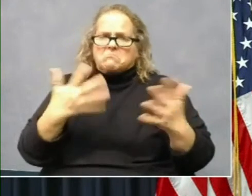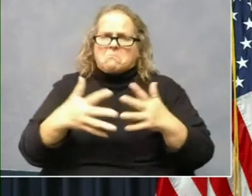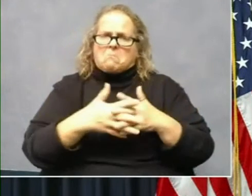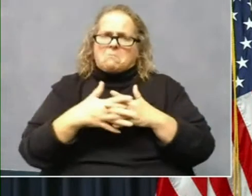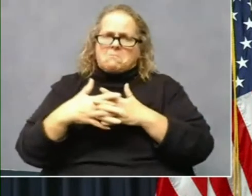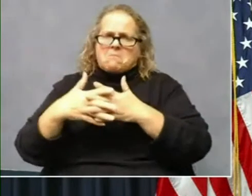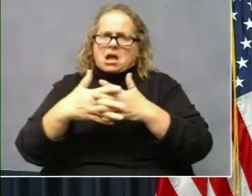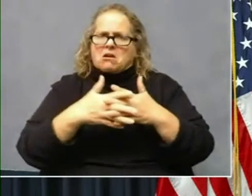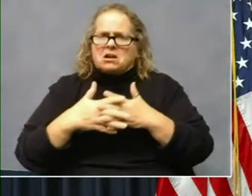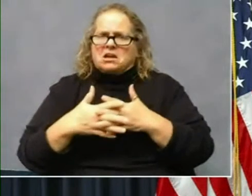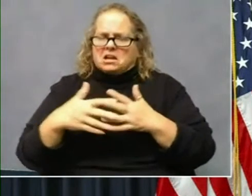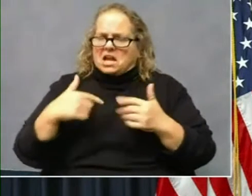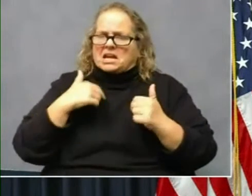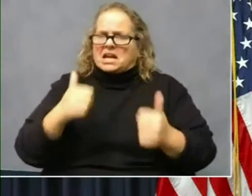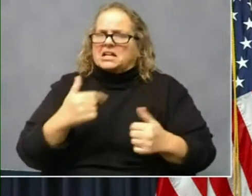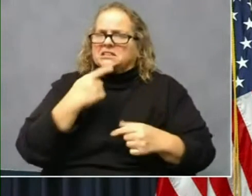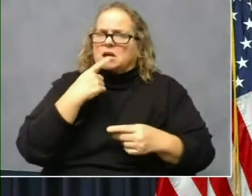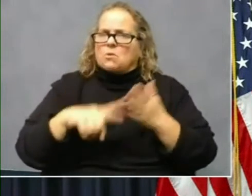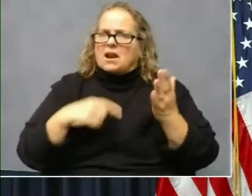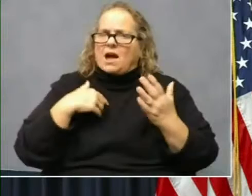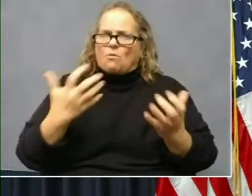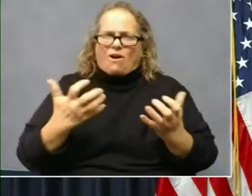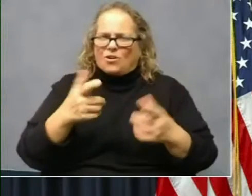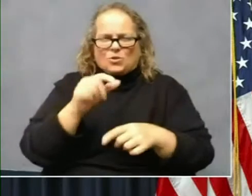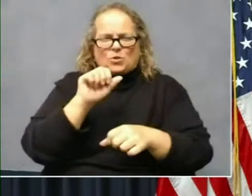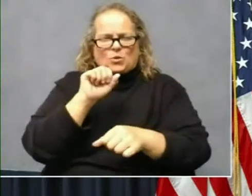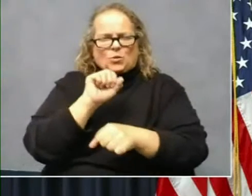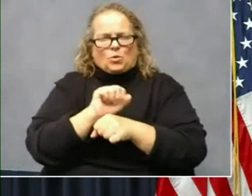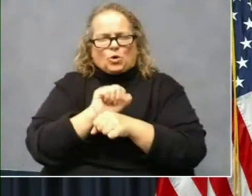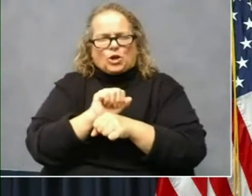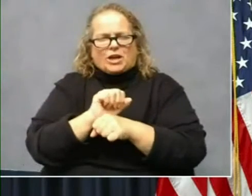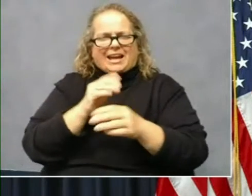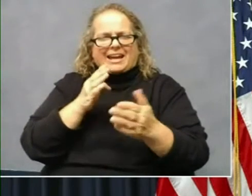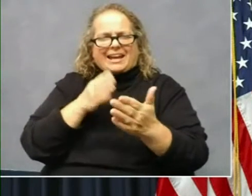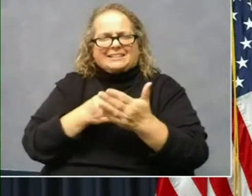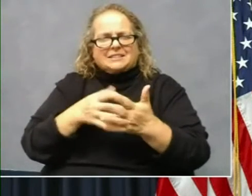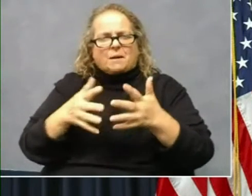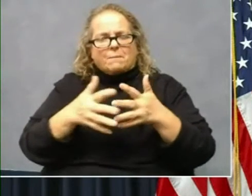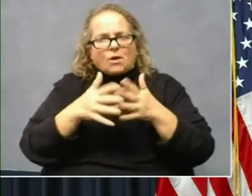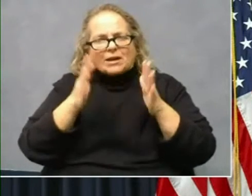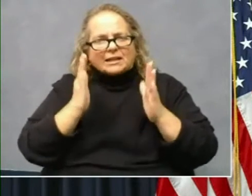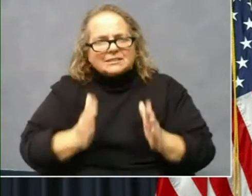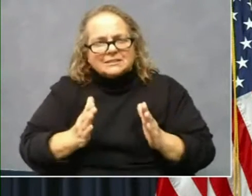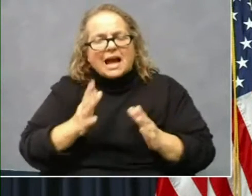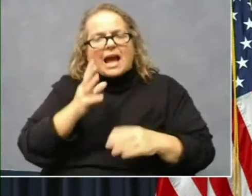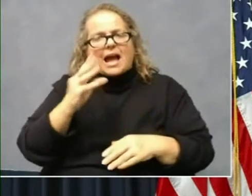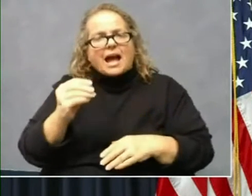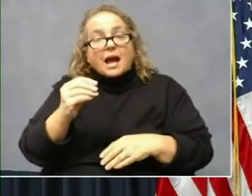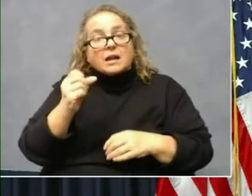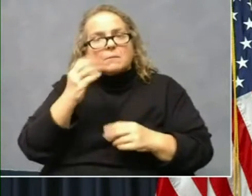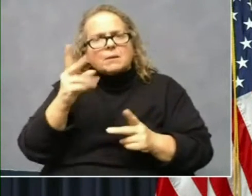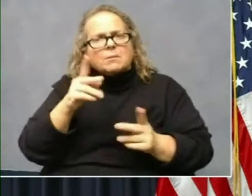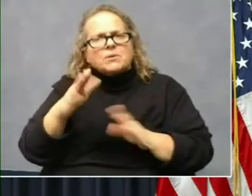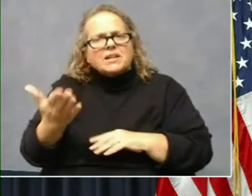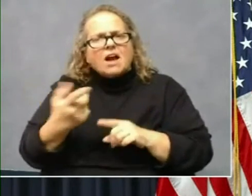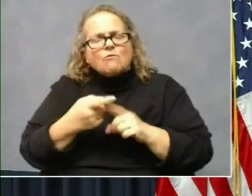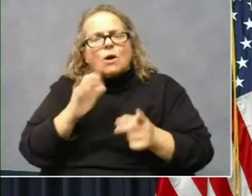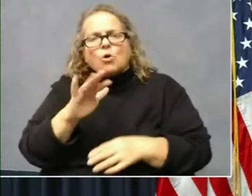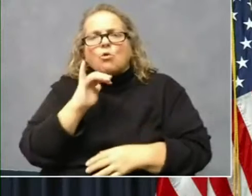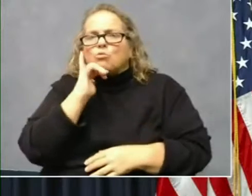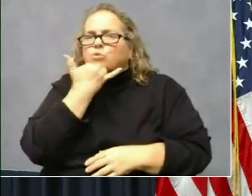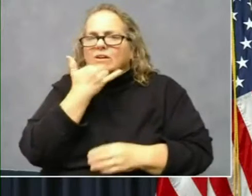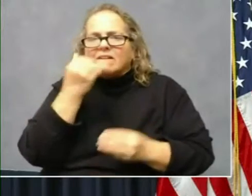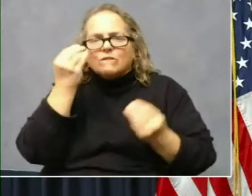Americans, costing American lives. So everybody out there that thinks they need to be a patriot, do not help these countries in any of the